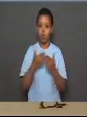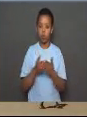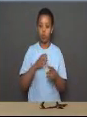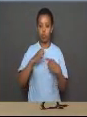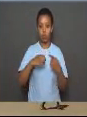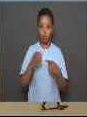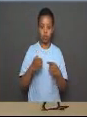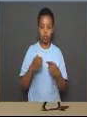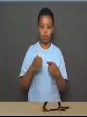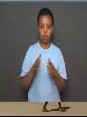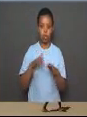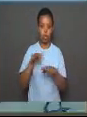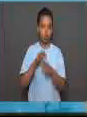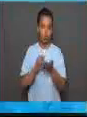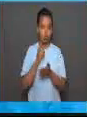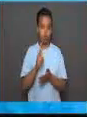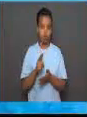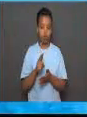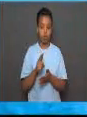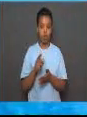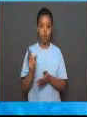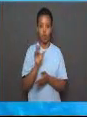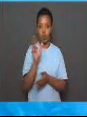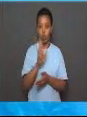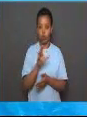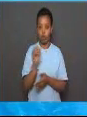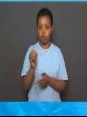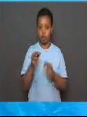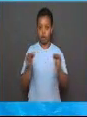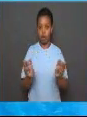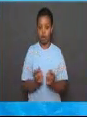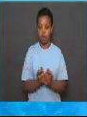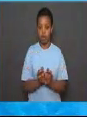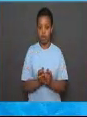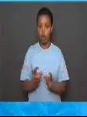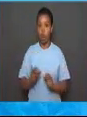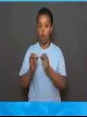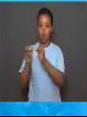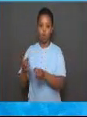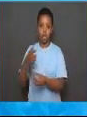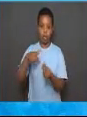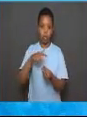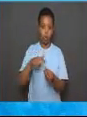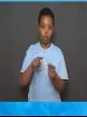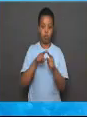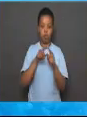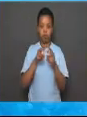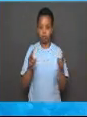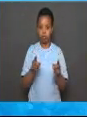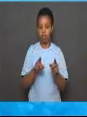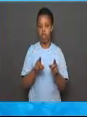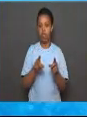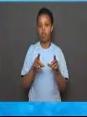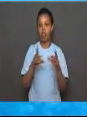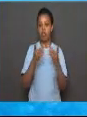ecosystems. Like ponds and lakes, ocean regions are separated into